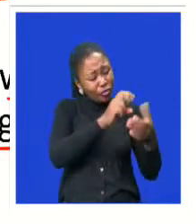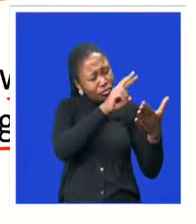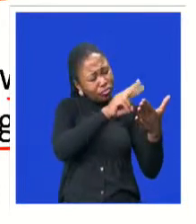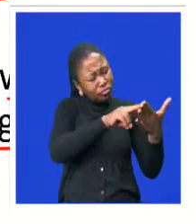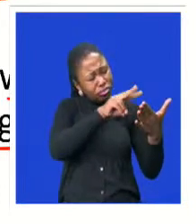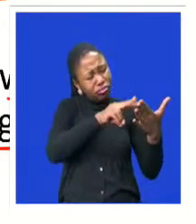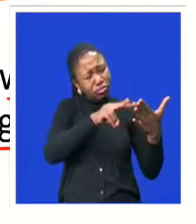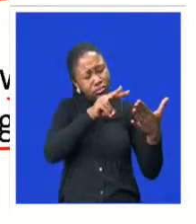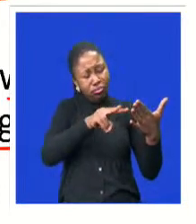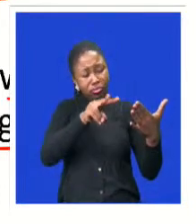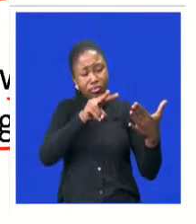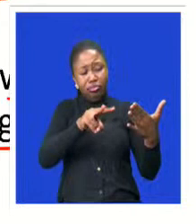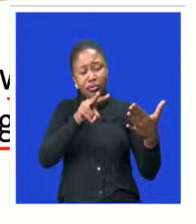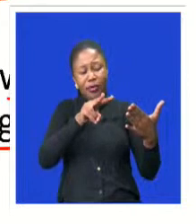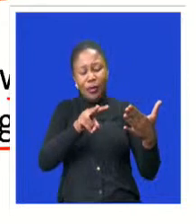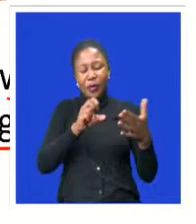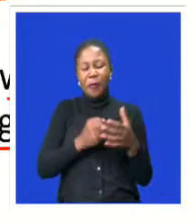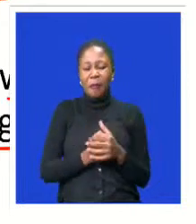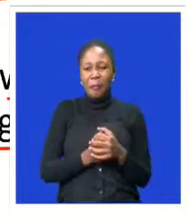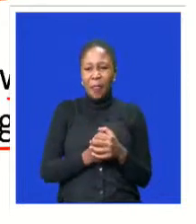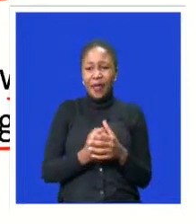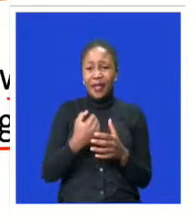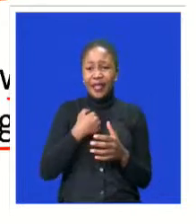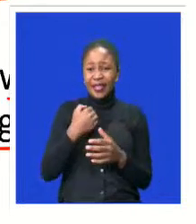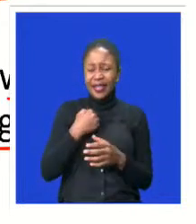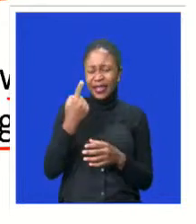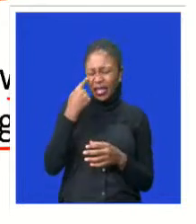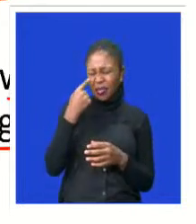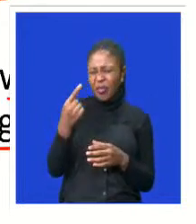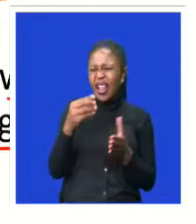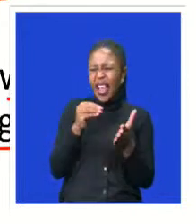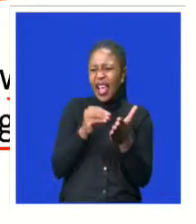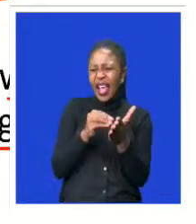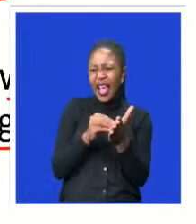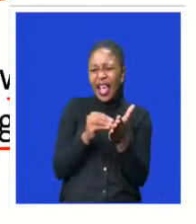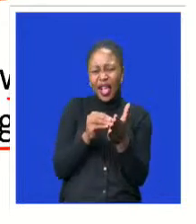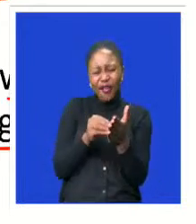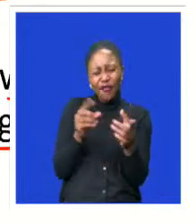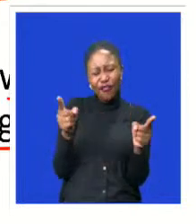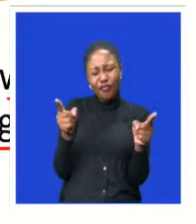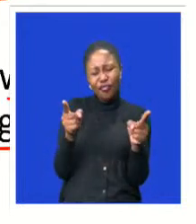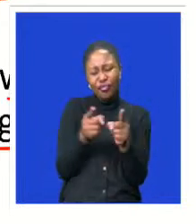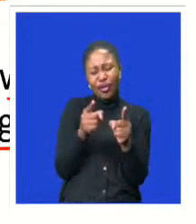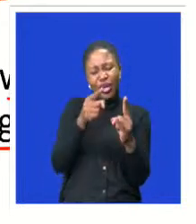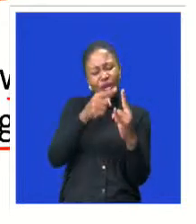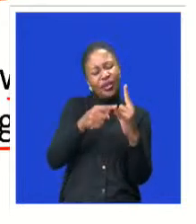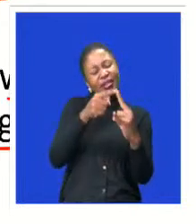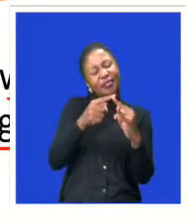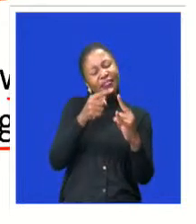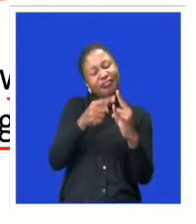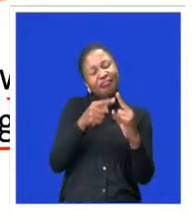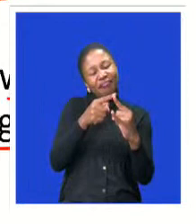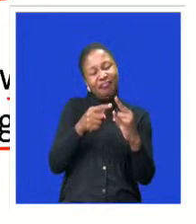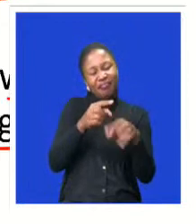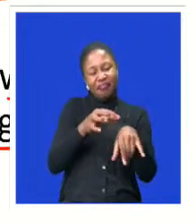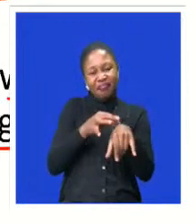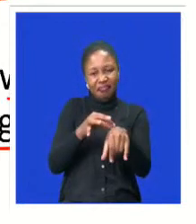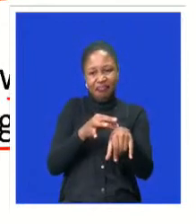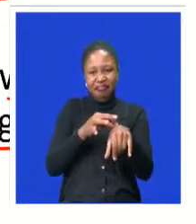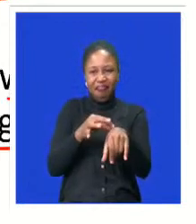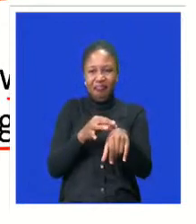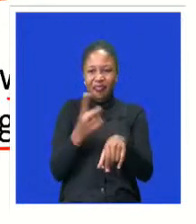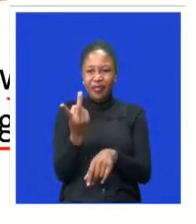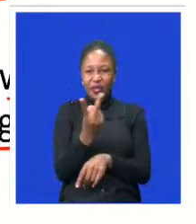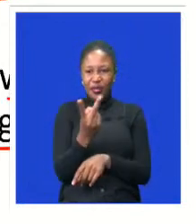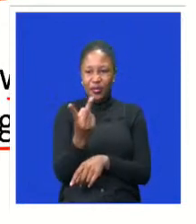are very close relationships between reading and writing. So reading, we know that it is a